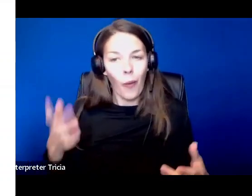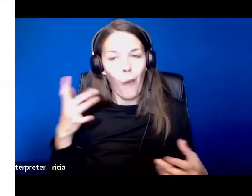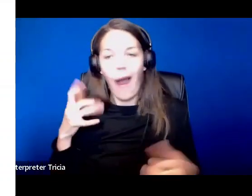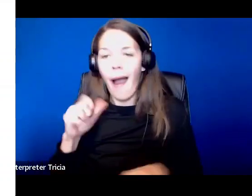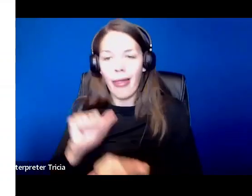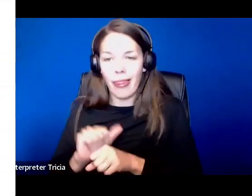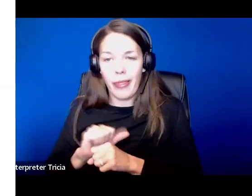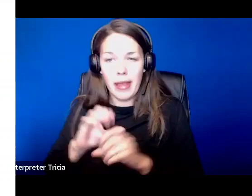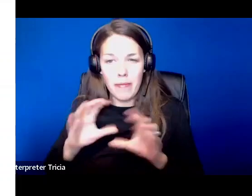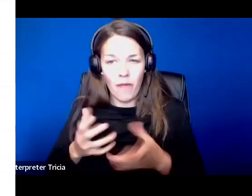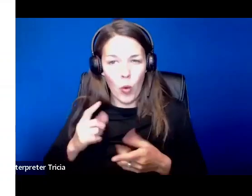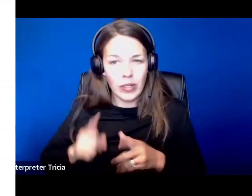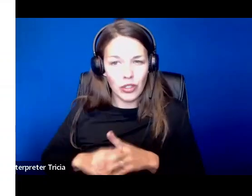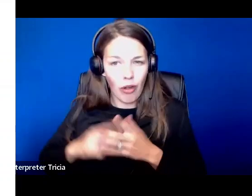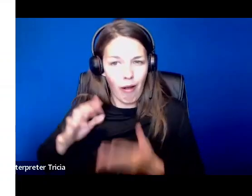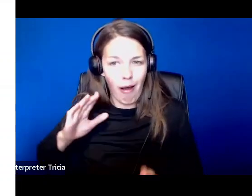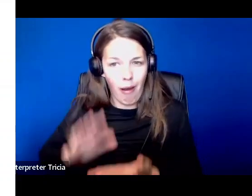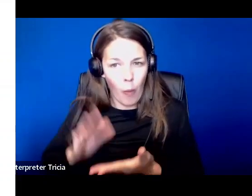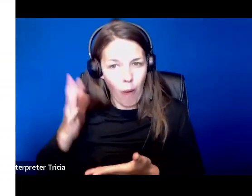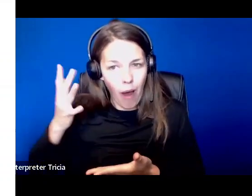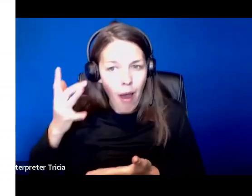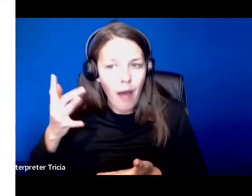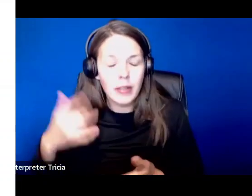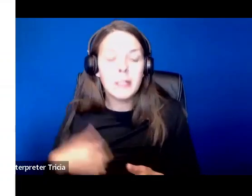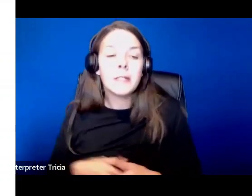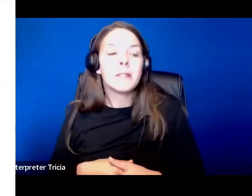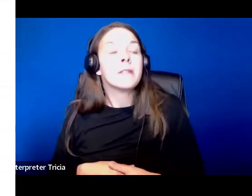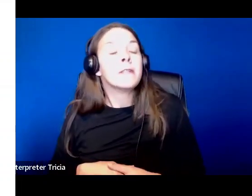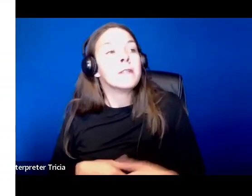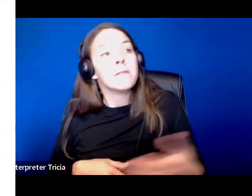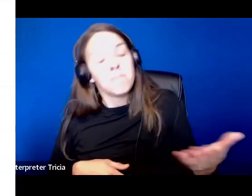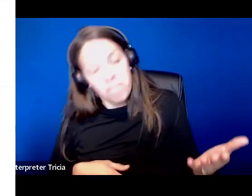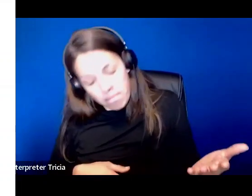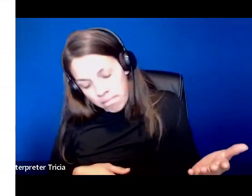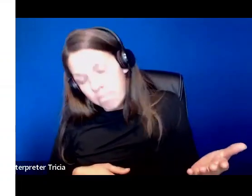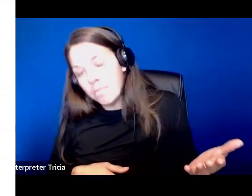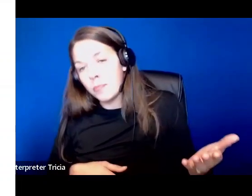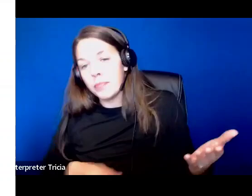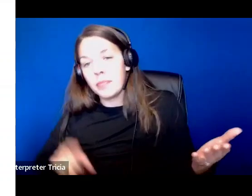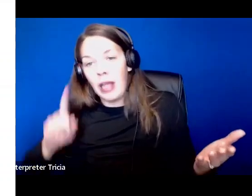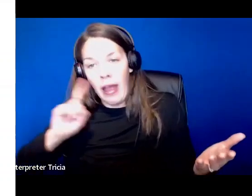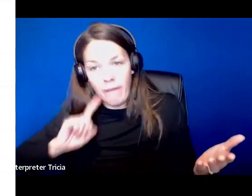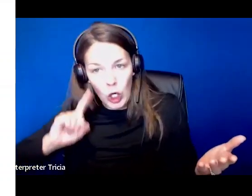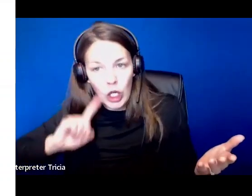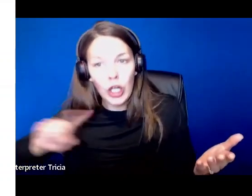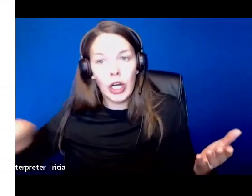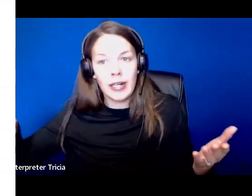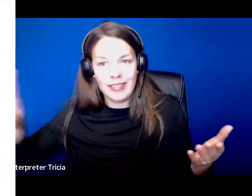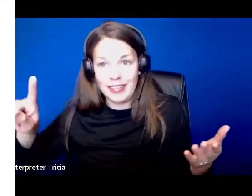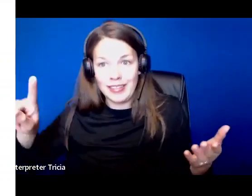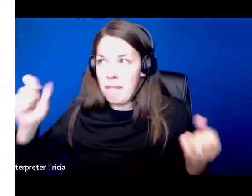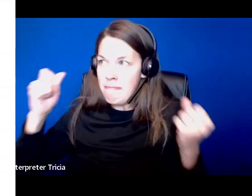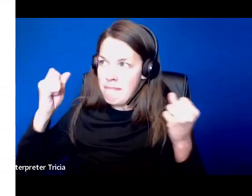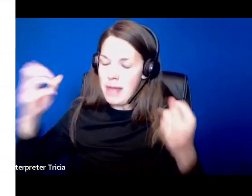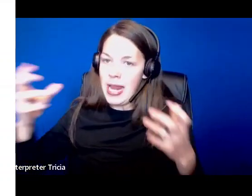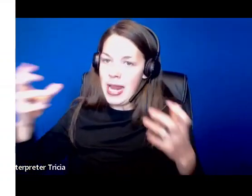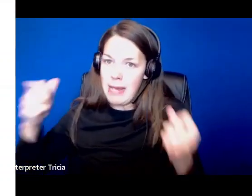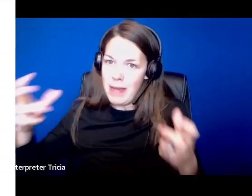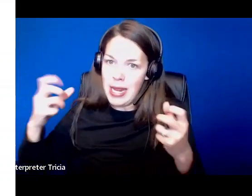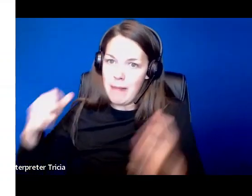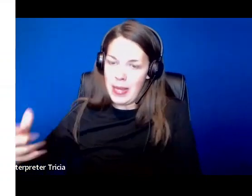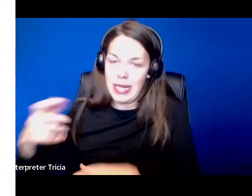start declining? One explanation that I've heard too many times that I can count is that